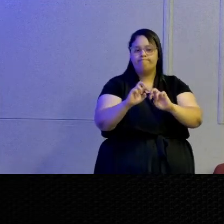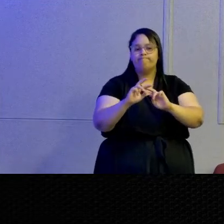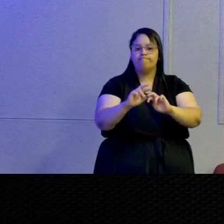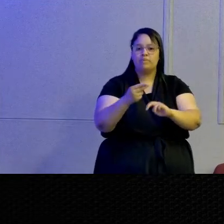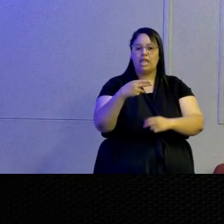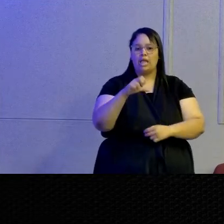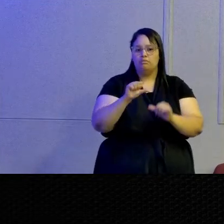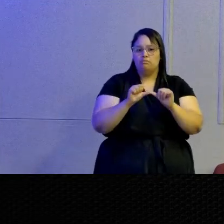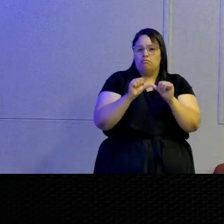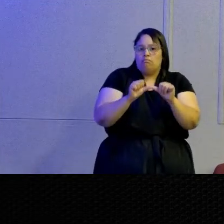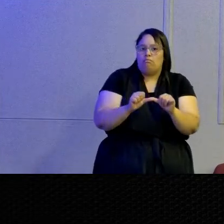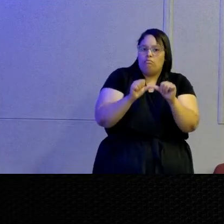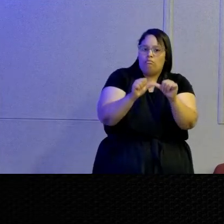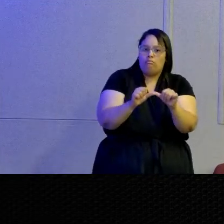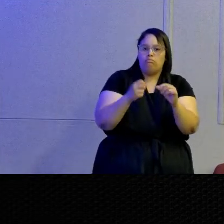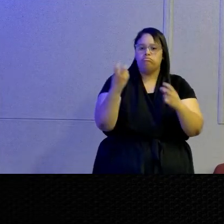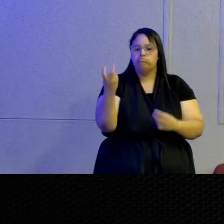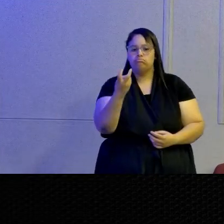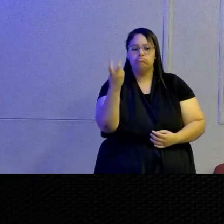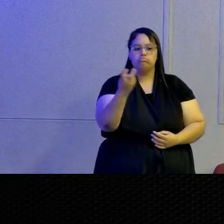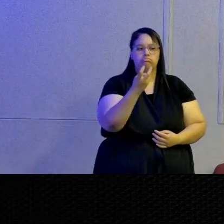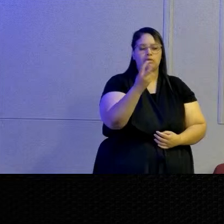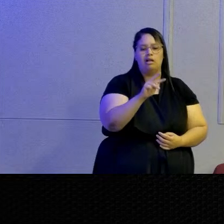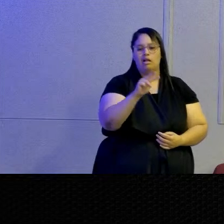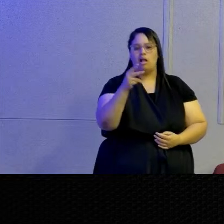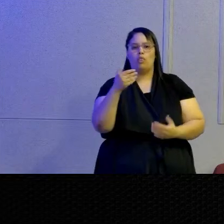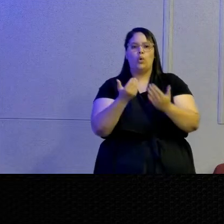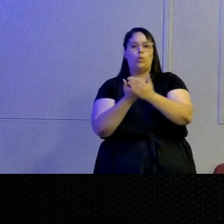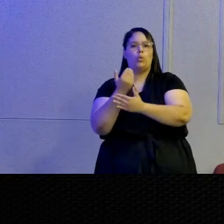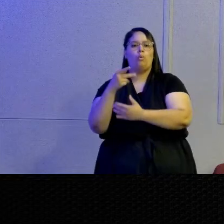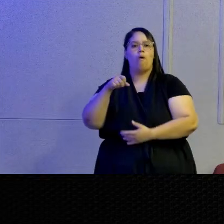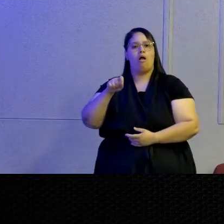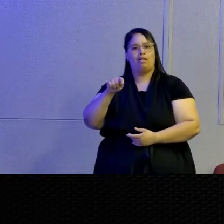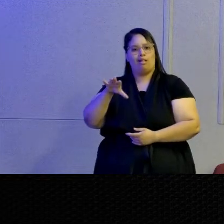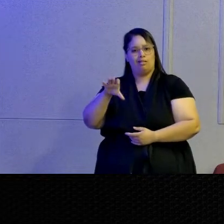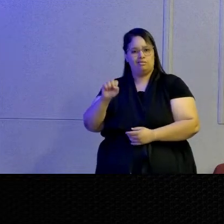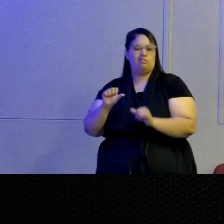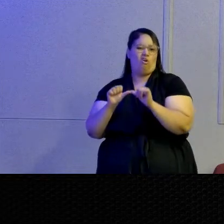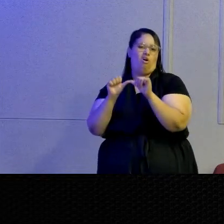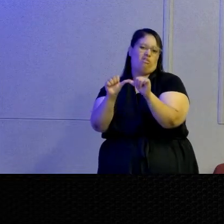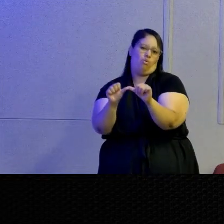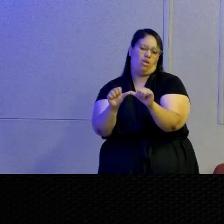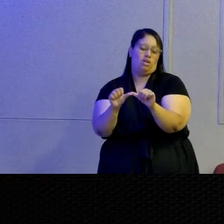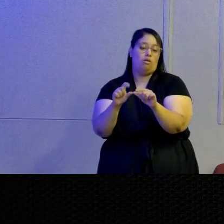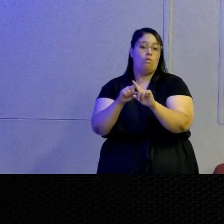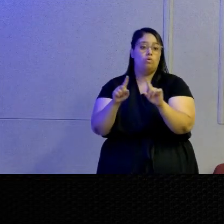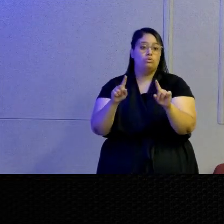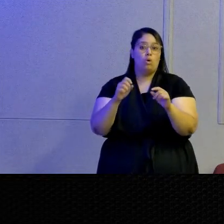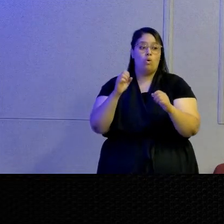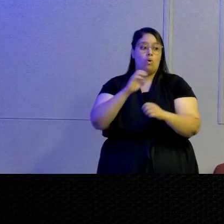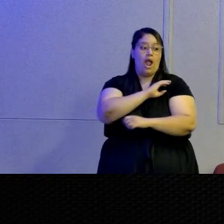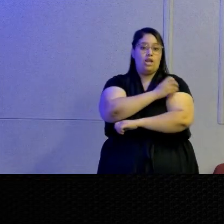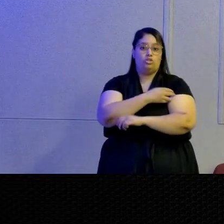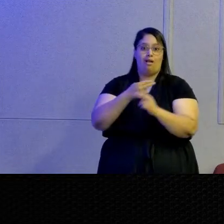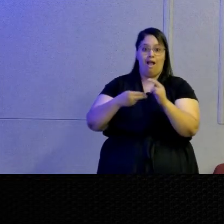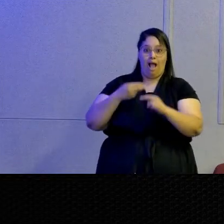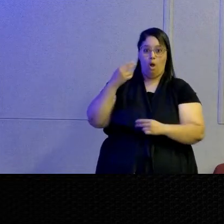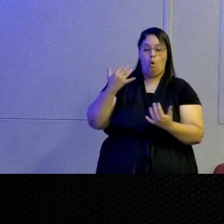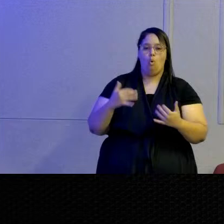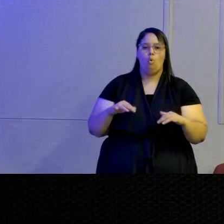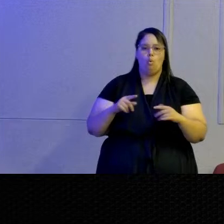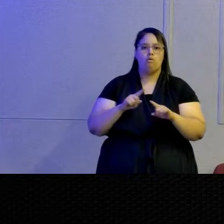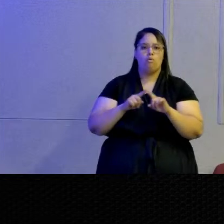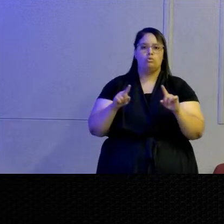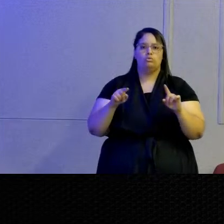continued. Searches for other new particles are ongoing at ever higher energies and, as Mike Lamont